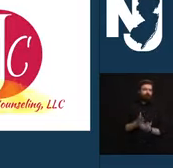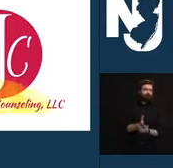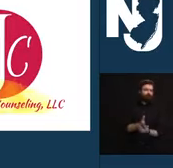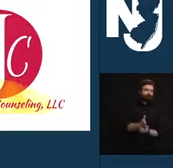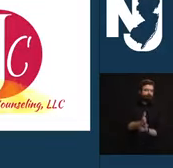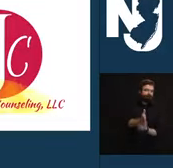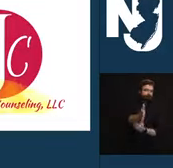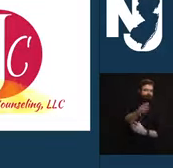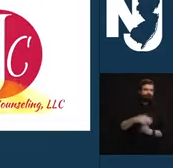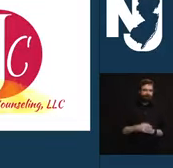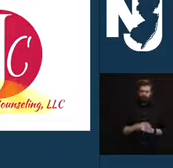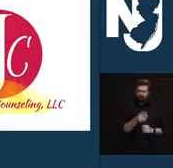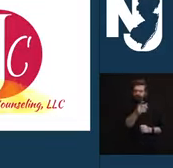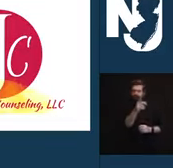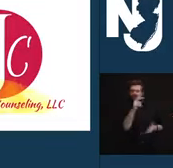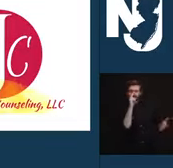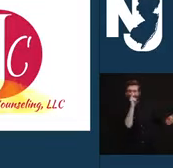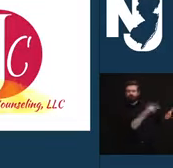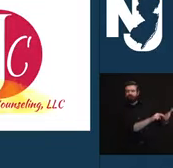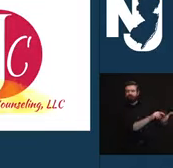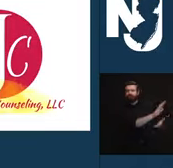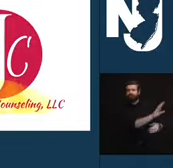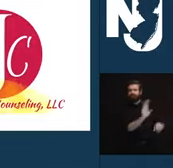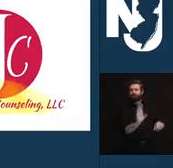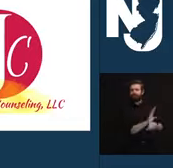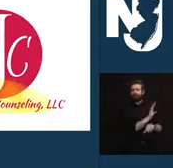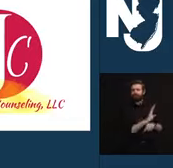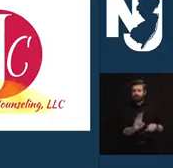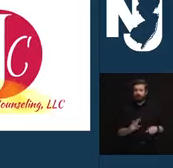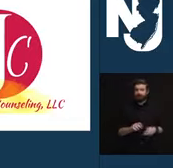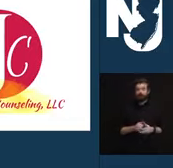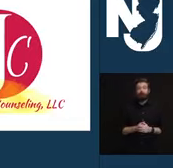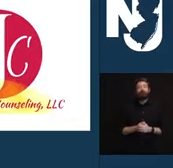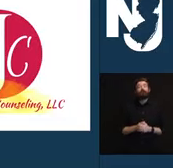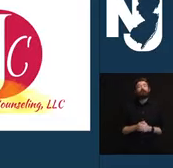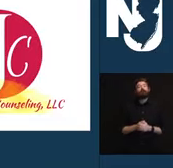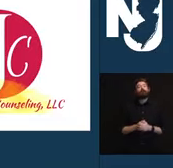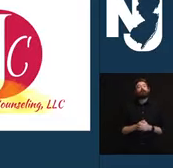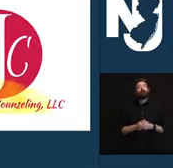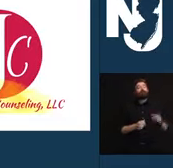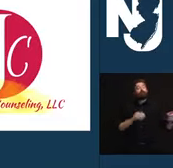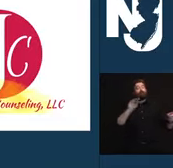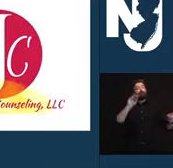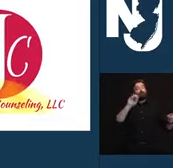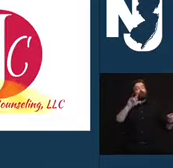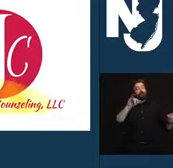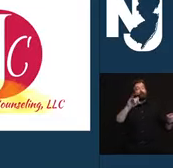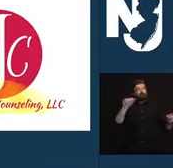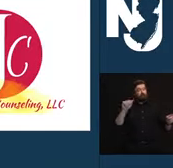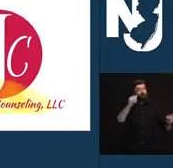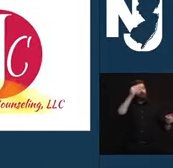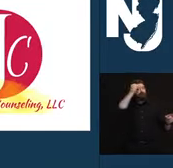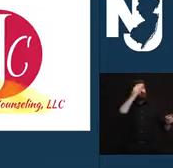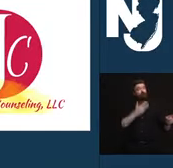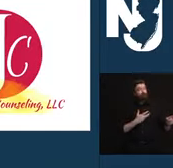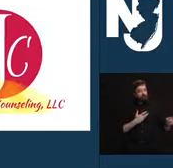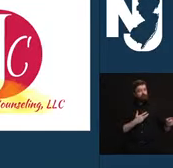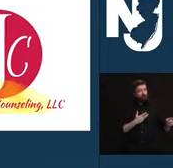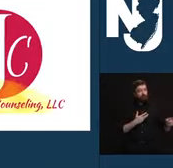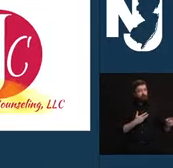morningjoycounseling.com, morningjoycounseling.com. She also made a point to me, and Tina, this is, I thought, an important mental health